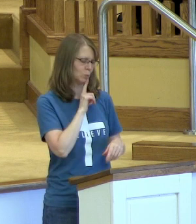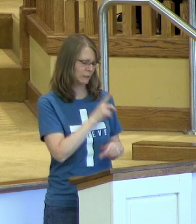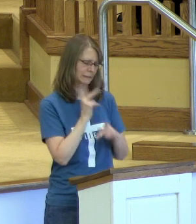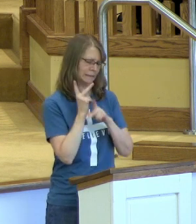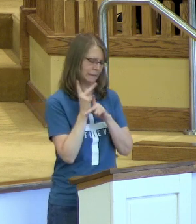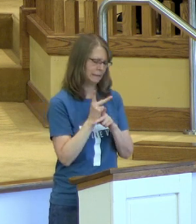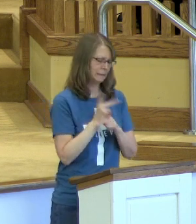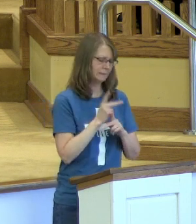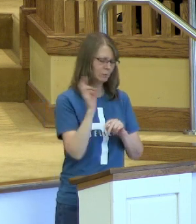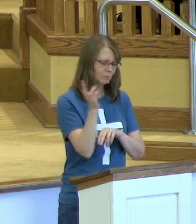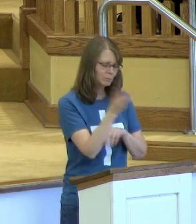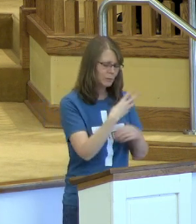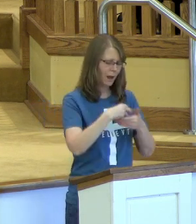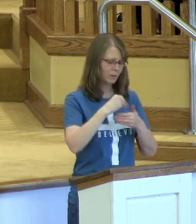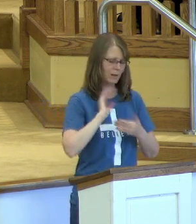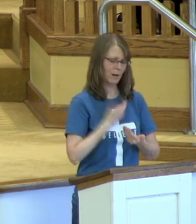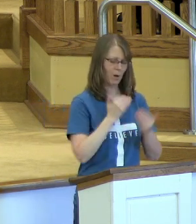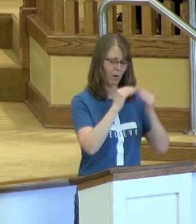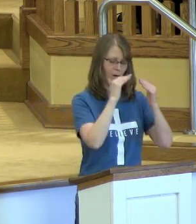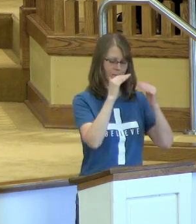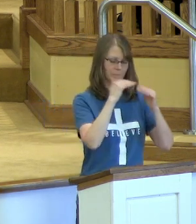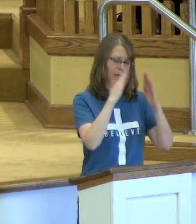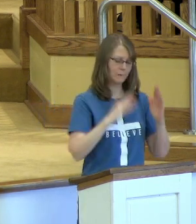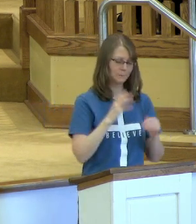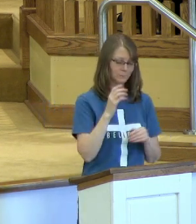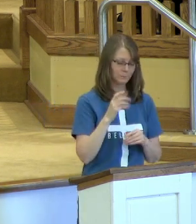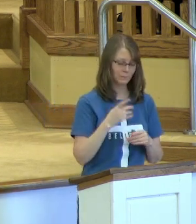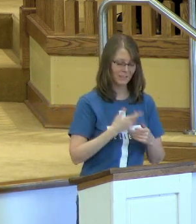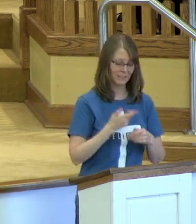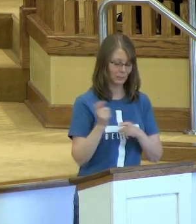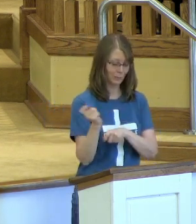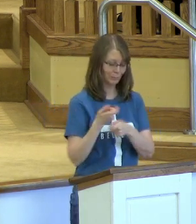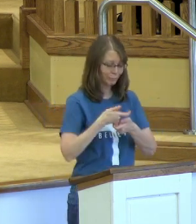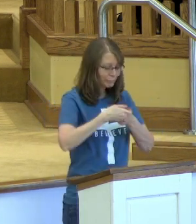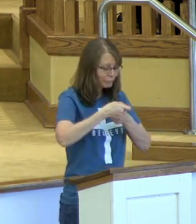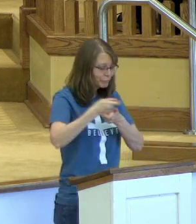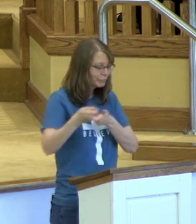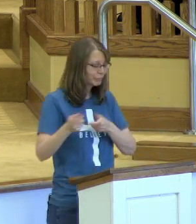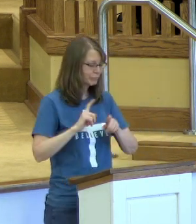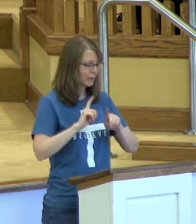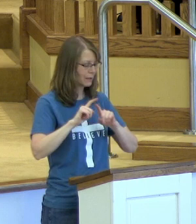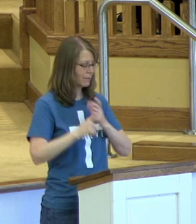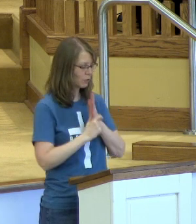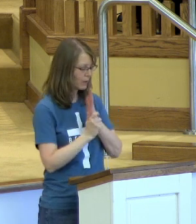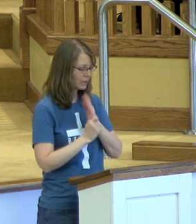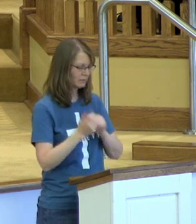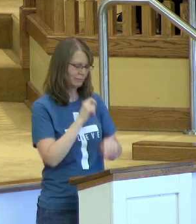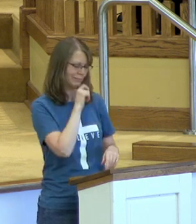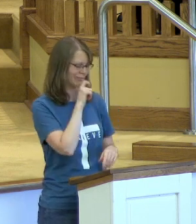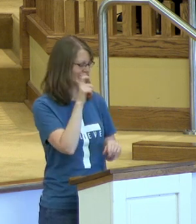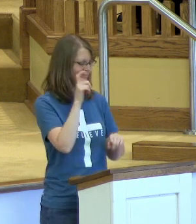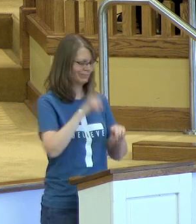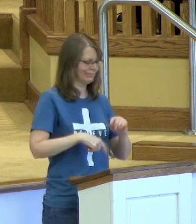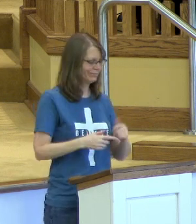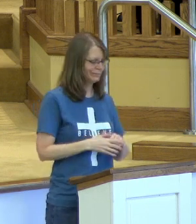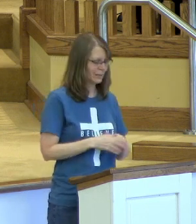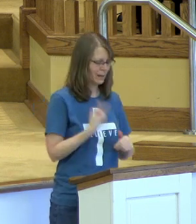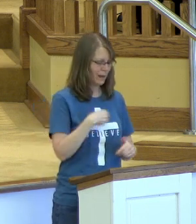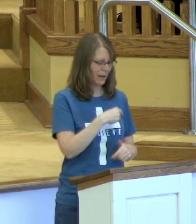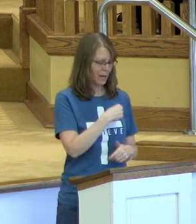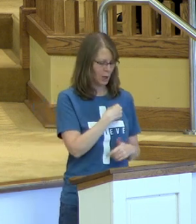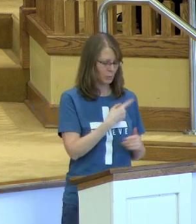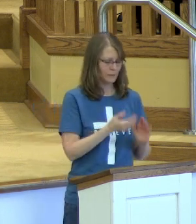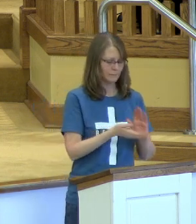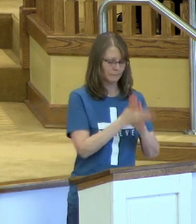outside of our home. Random distribution of literature is out of the question. As a result, we have become highly attuned to the